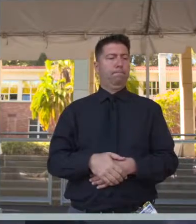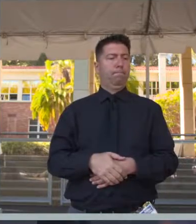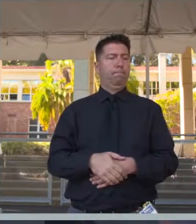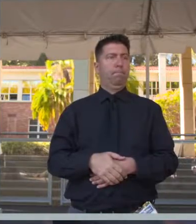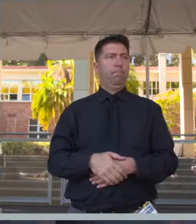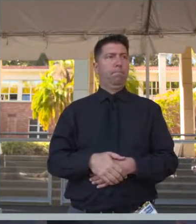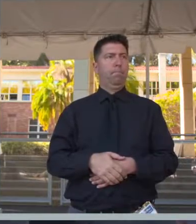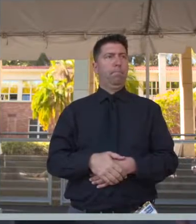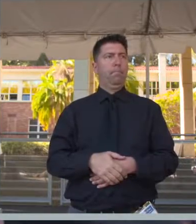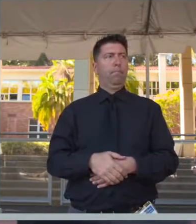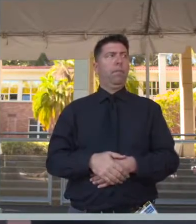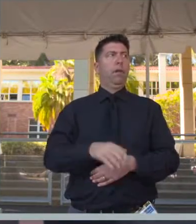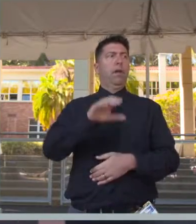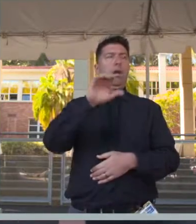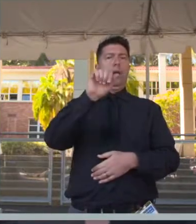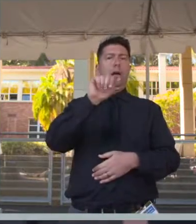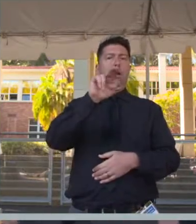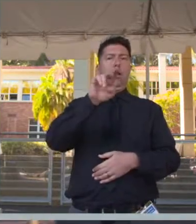Andrea Alfaro.